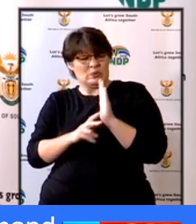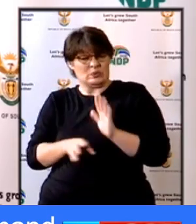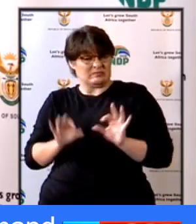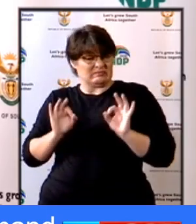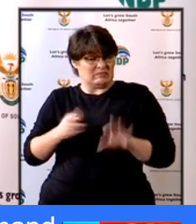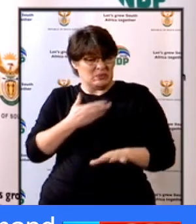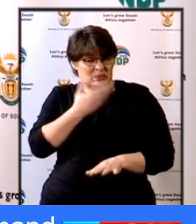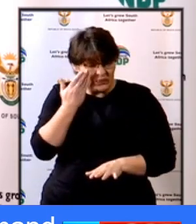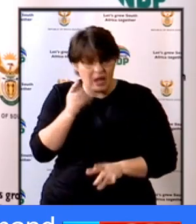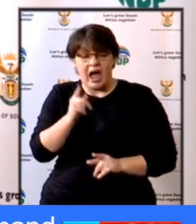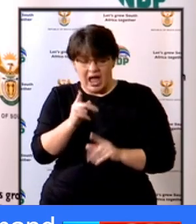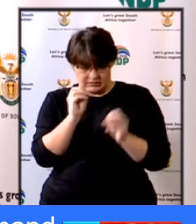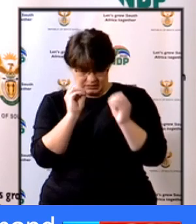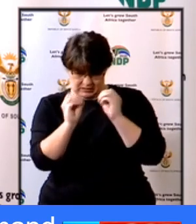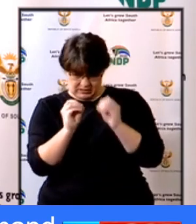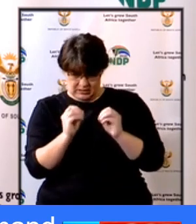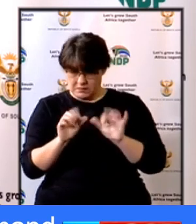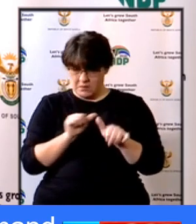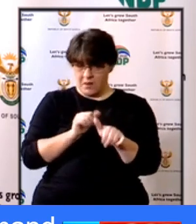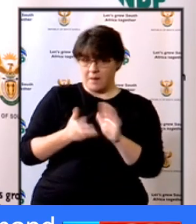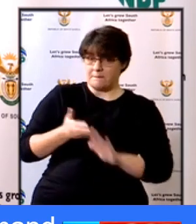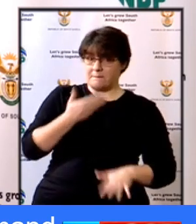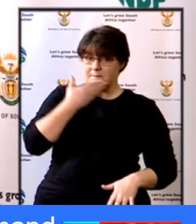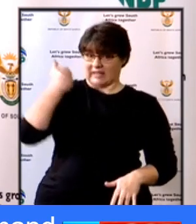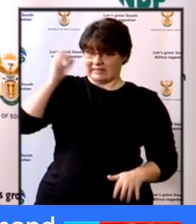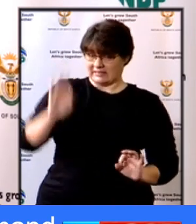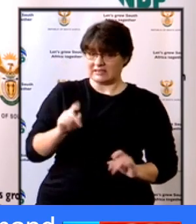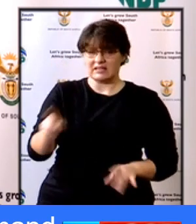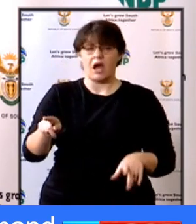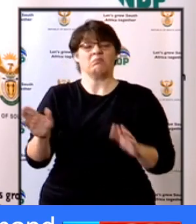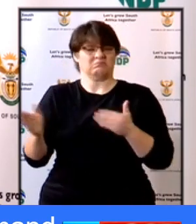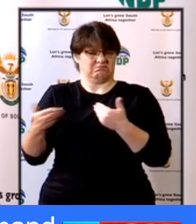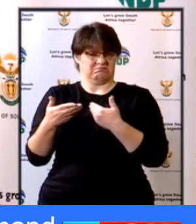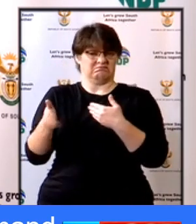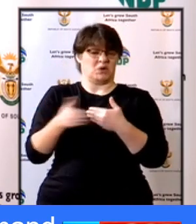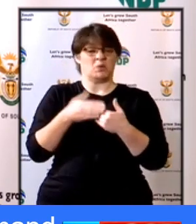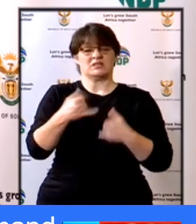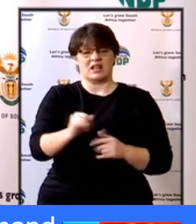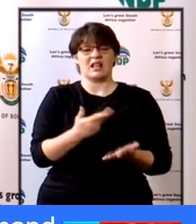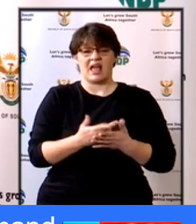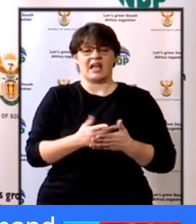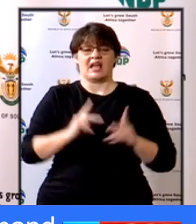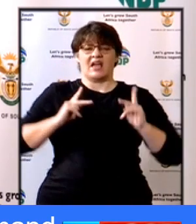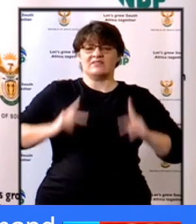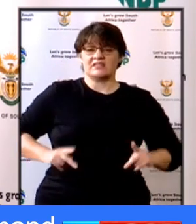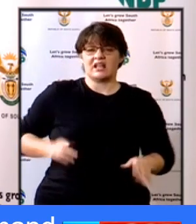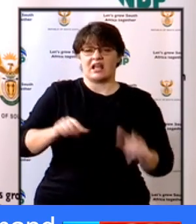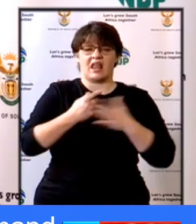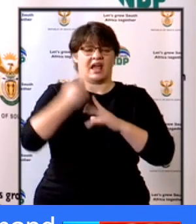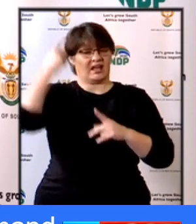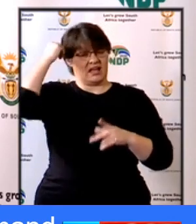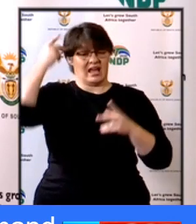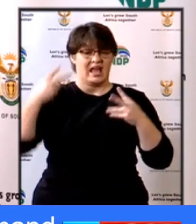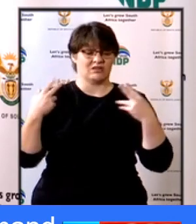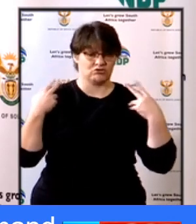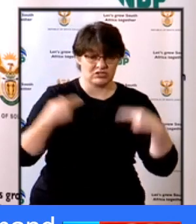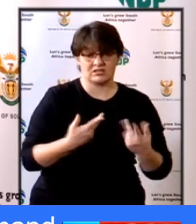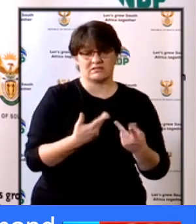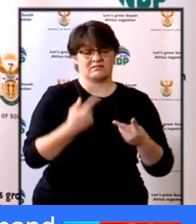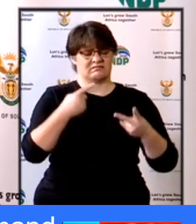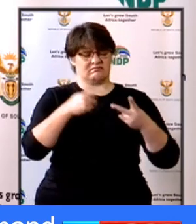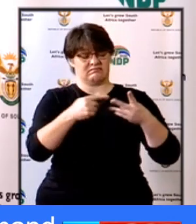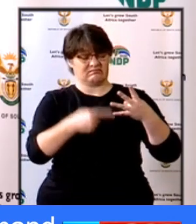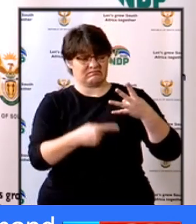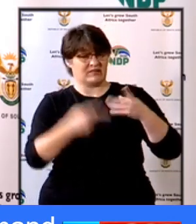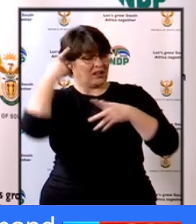place that we're working on, and they include things like physical care services like hairdressers and so on. But we